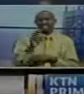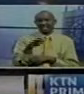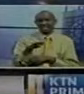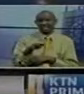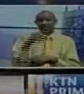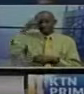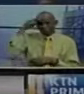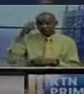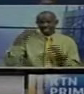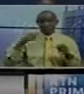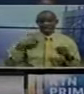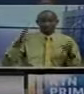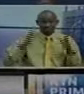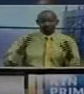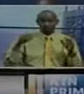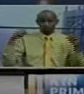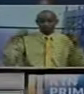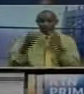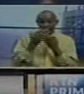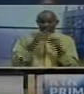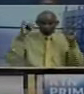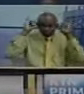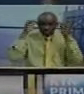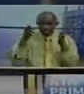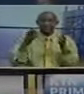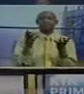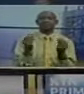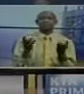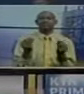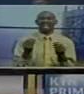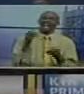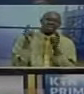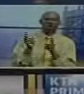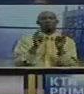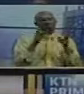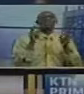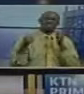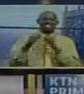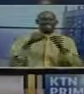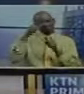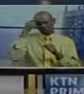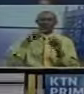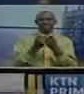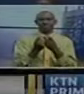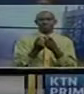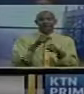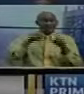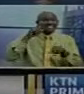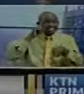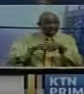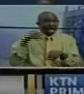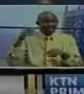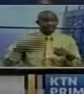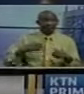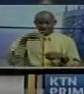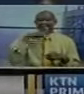Because when a pastoralist dies, it is simple. It is just they are fighting because of tribal. But when other people